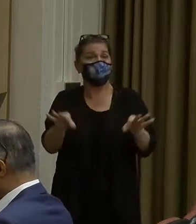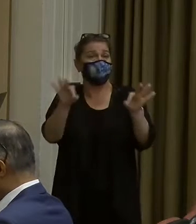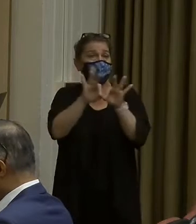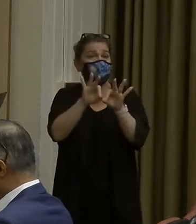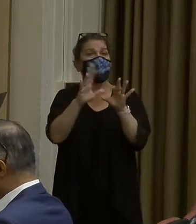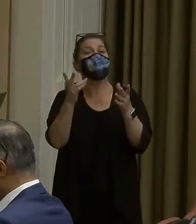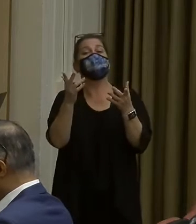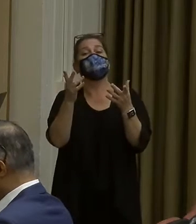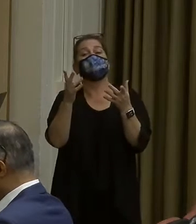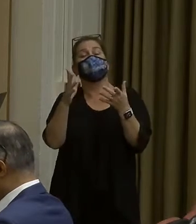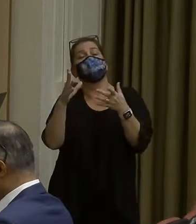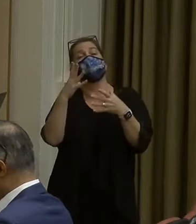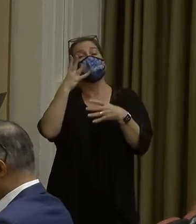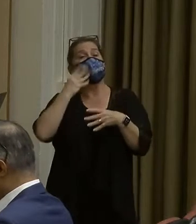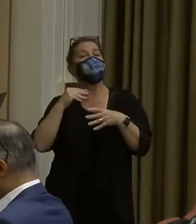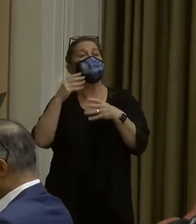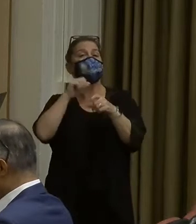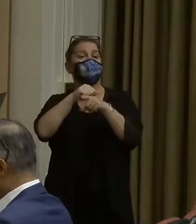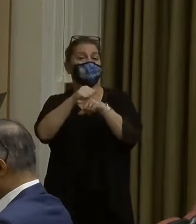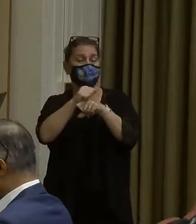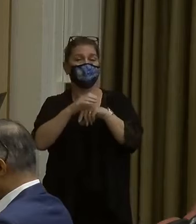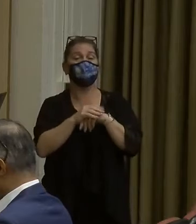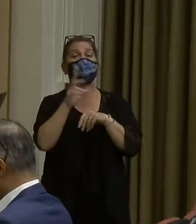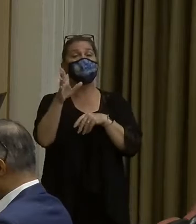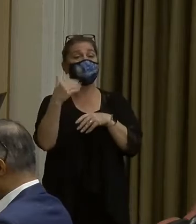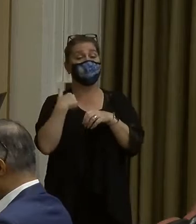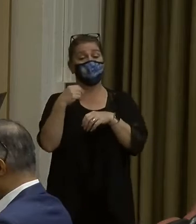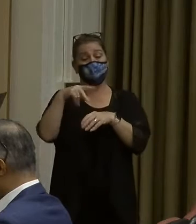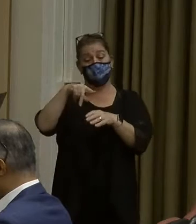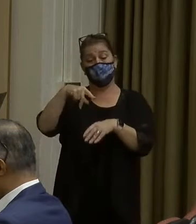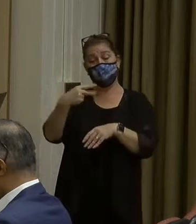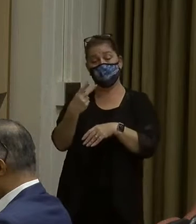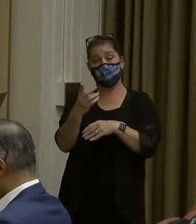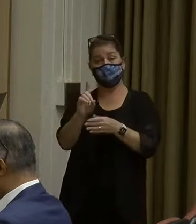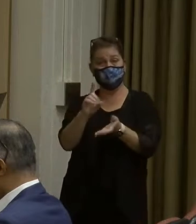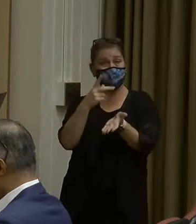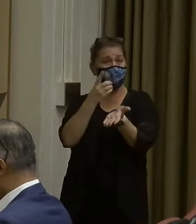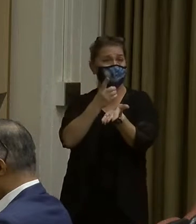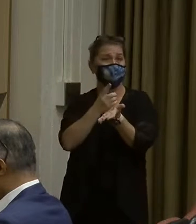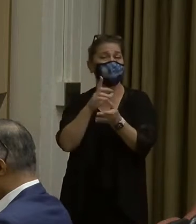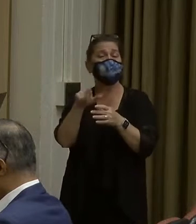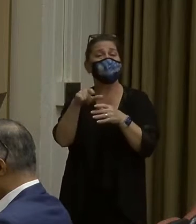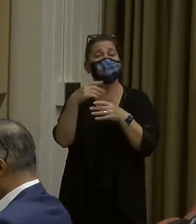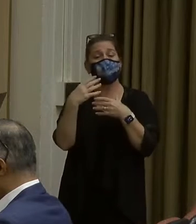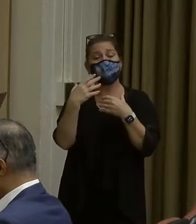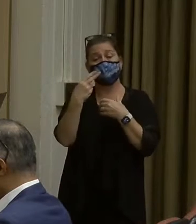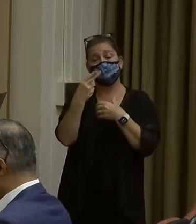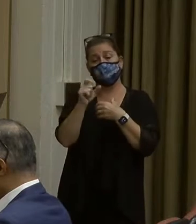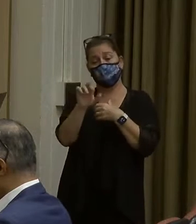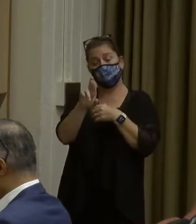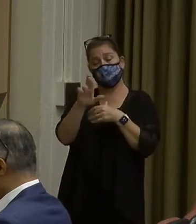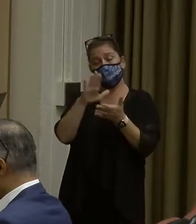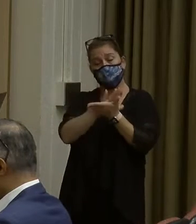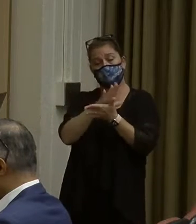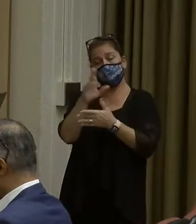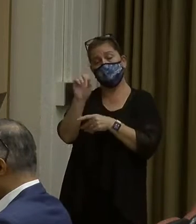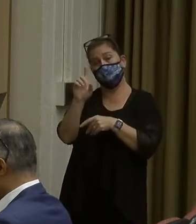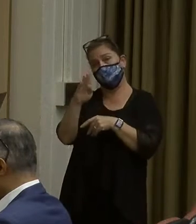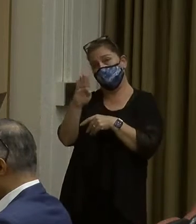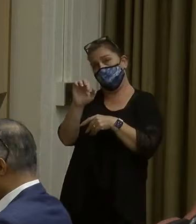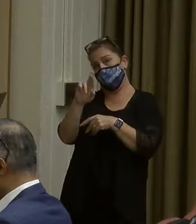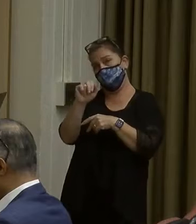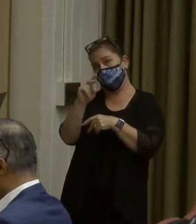training for health professionals. She received a doctorate in social policy and health service research from the Heller School at Brandeis